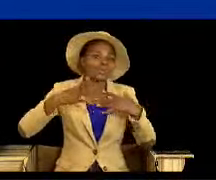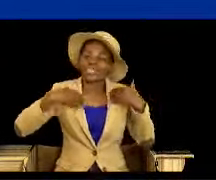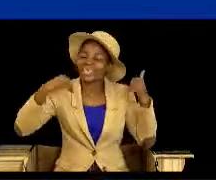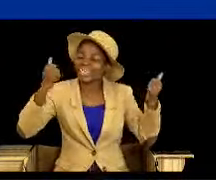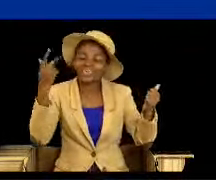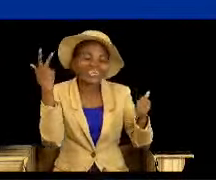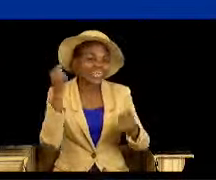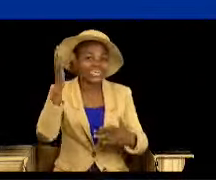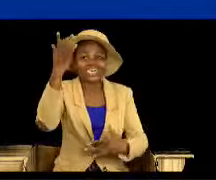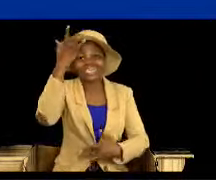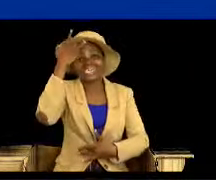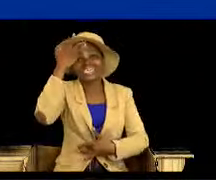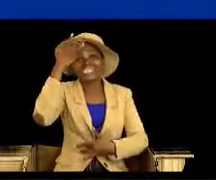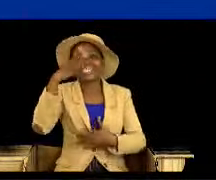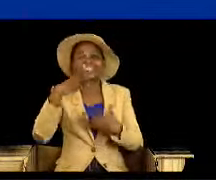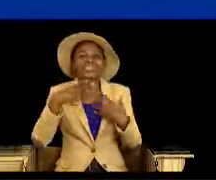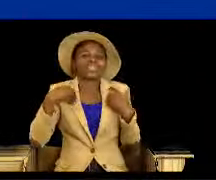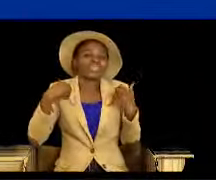more